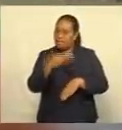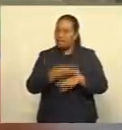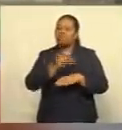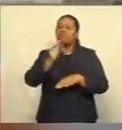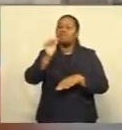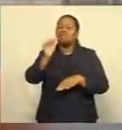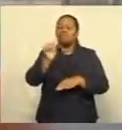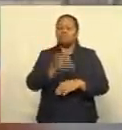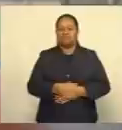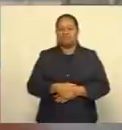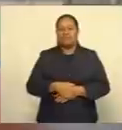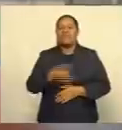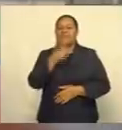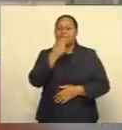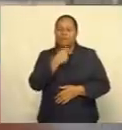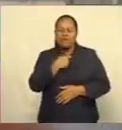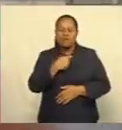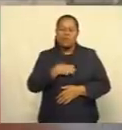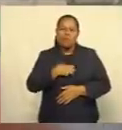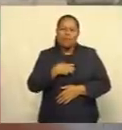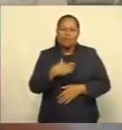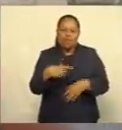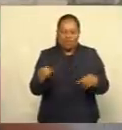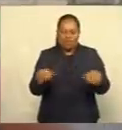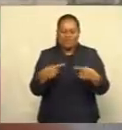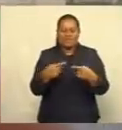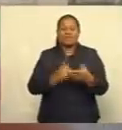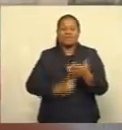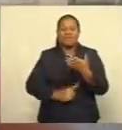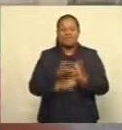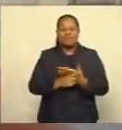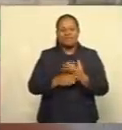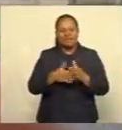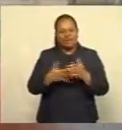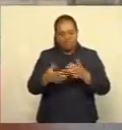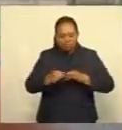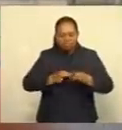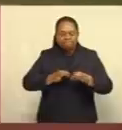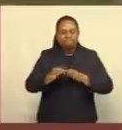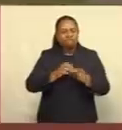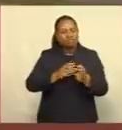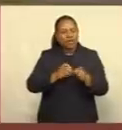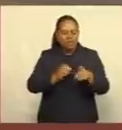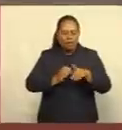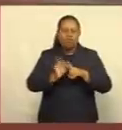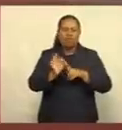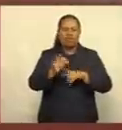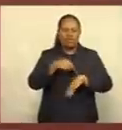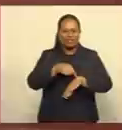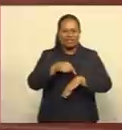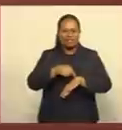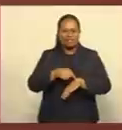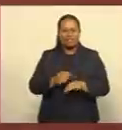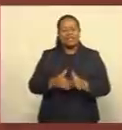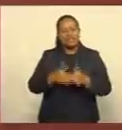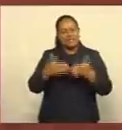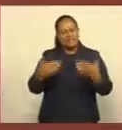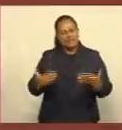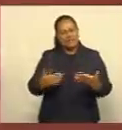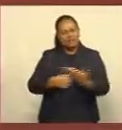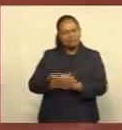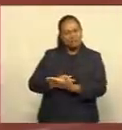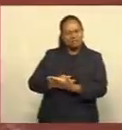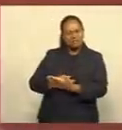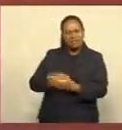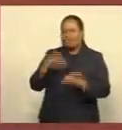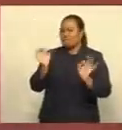and a few more competitions, and I'm planning to improve my time. And Curran's recent success comes as no surprise